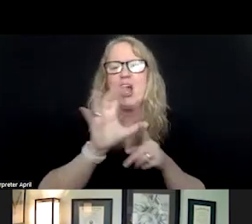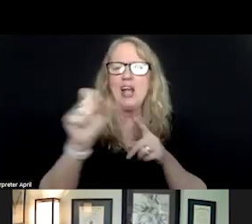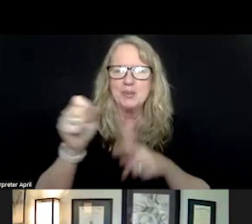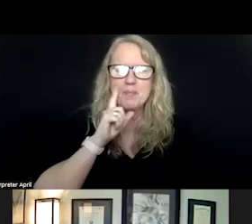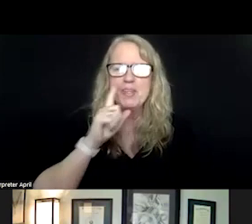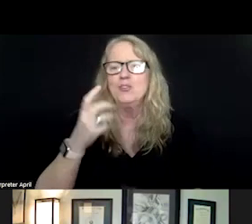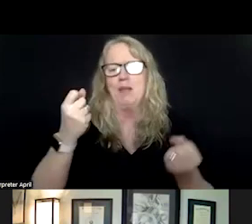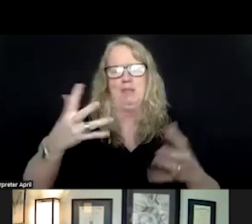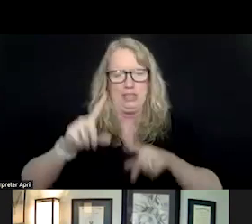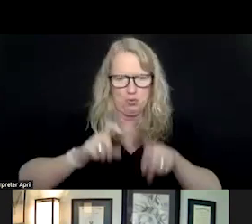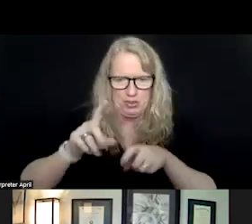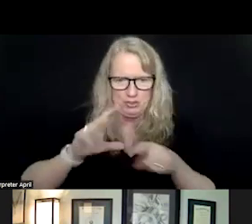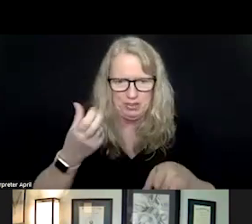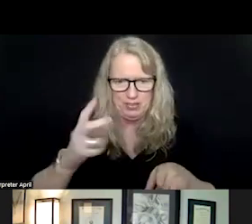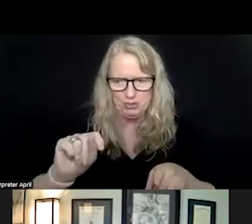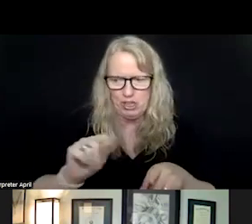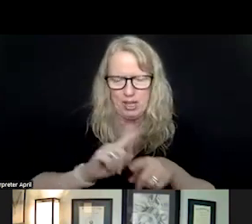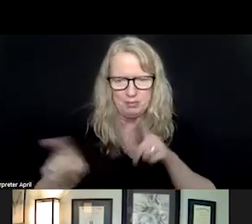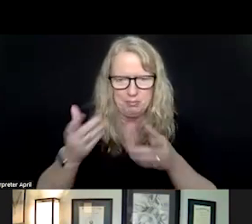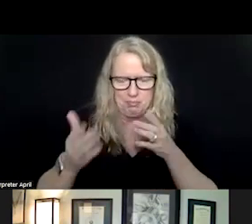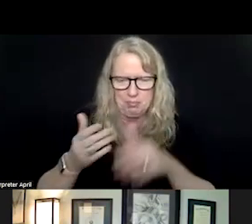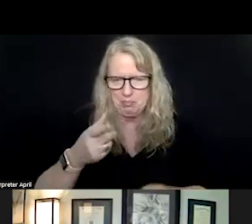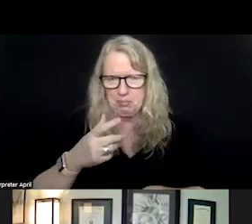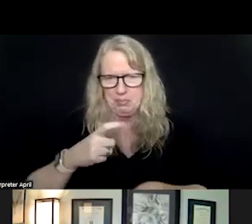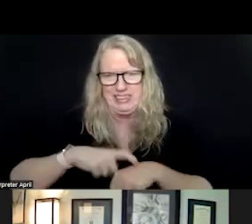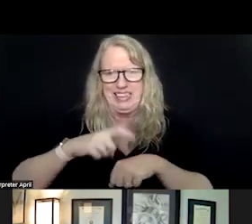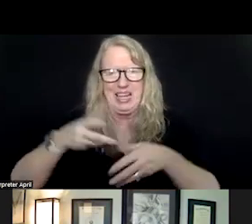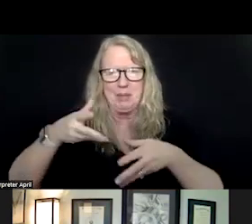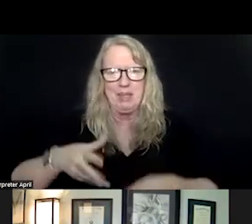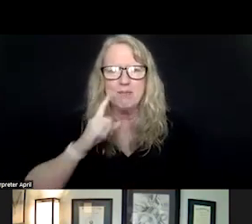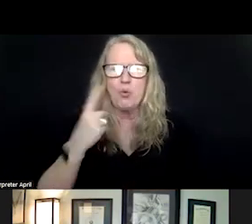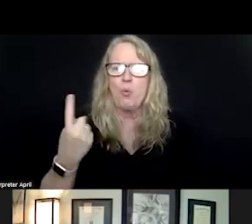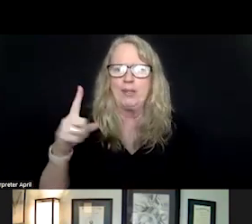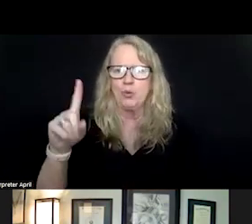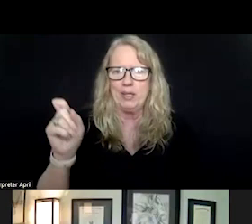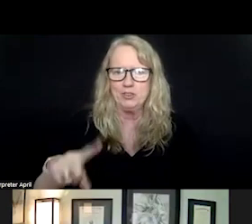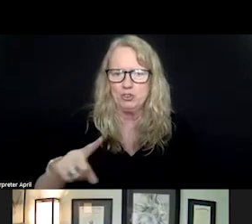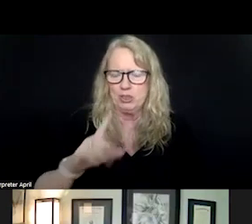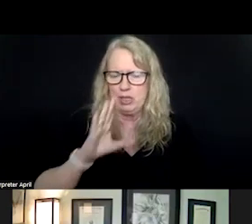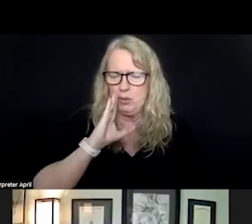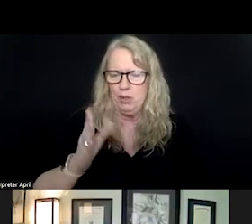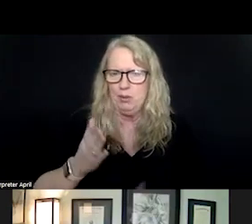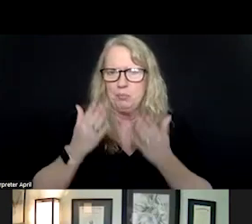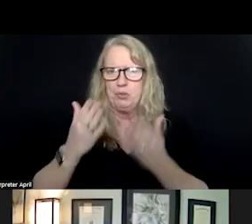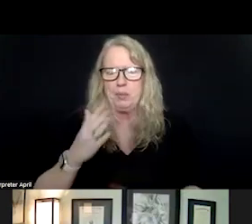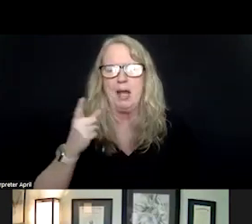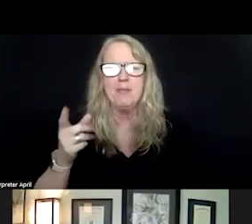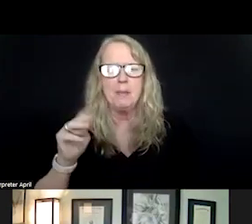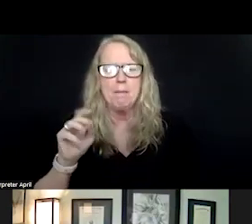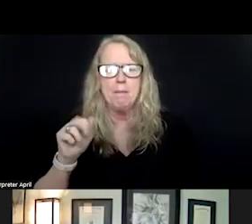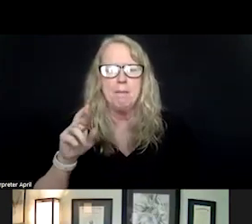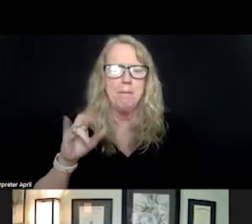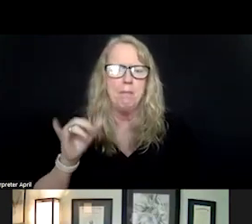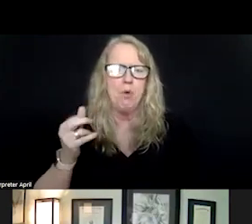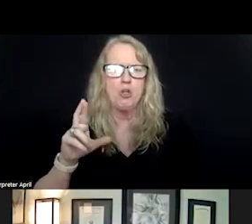of questions in the chat, probably only time to get to one of them. So the question I'll raise, and I think Margie, probably primarily